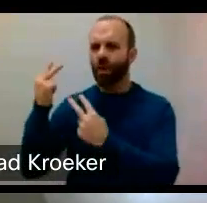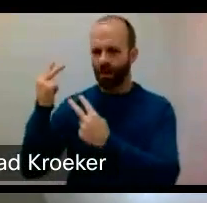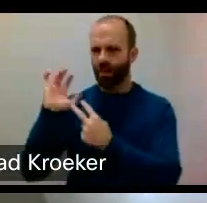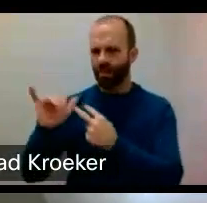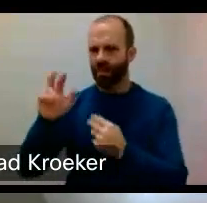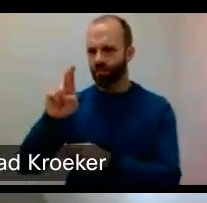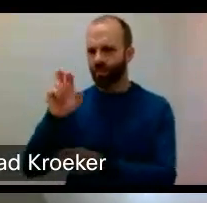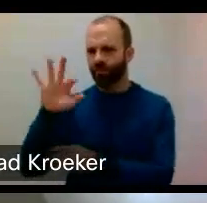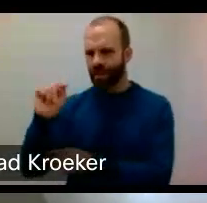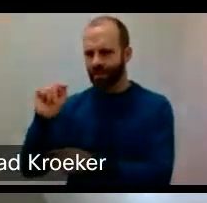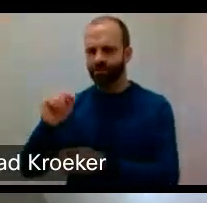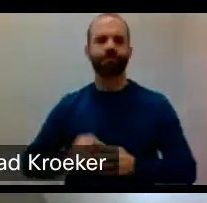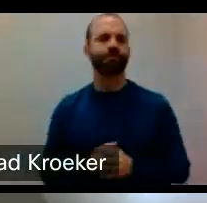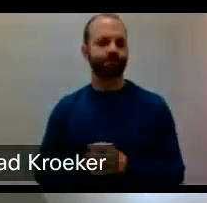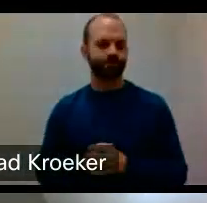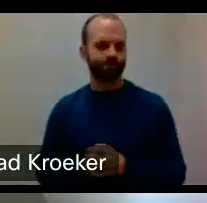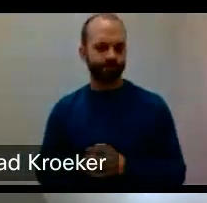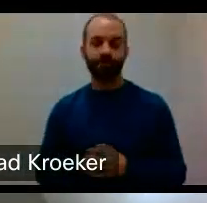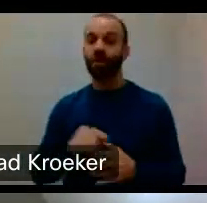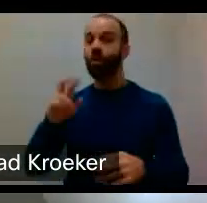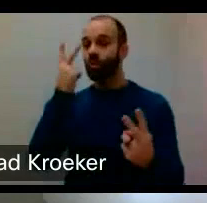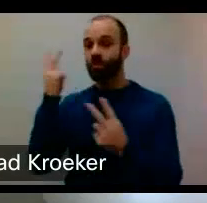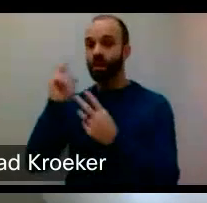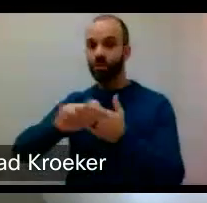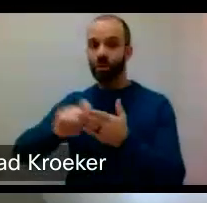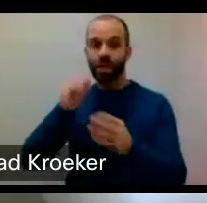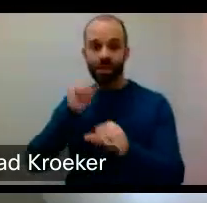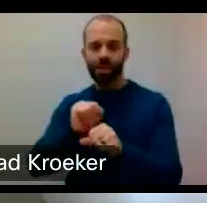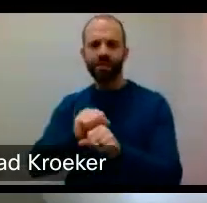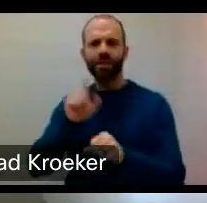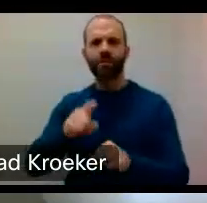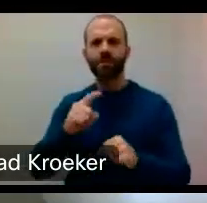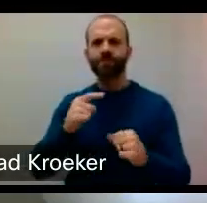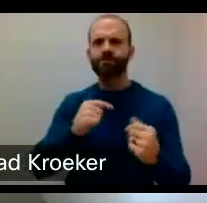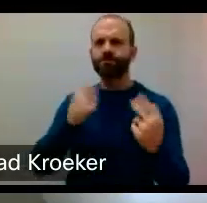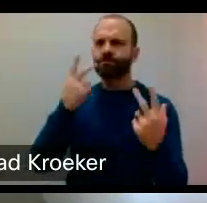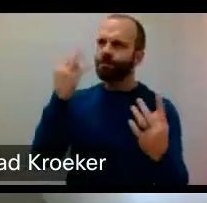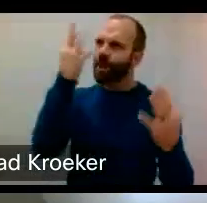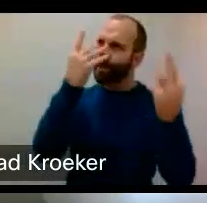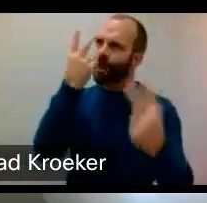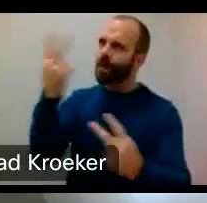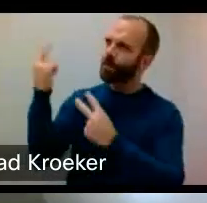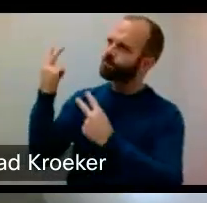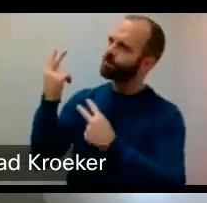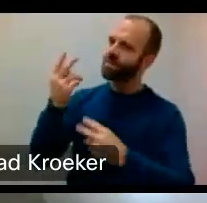Reflective writing assignments require you to think back on and describe something that's